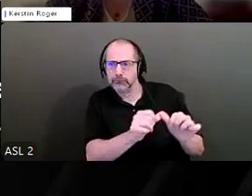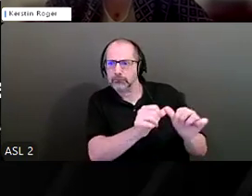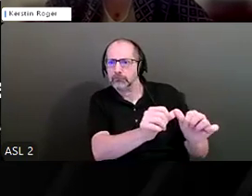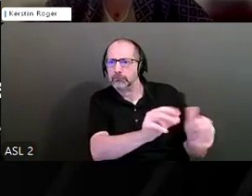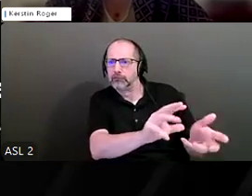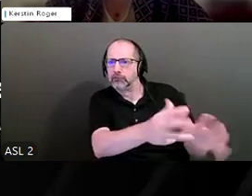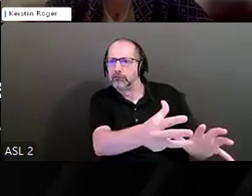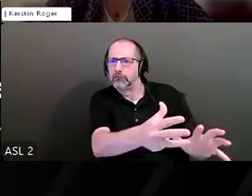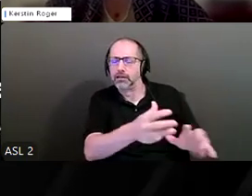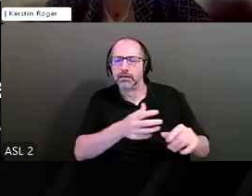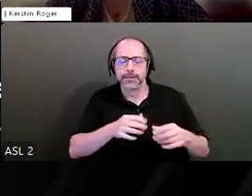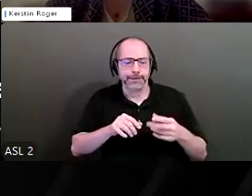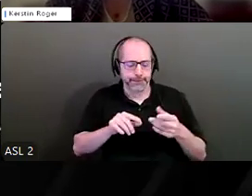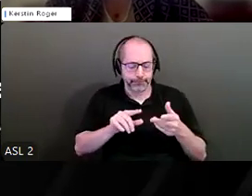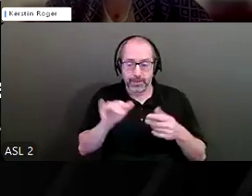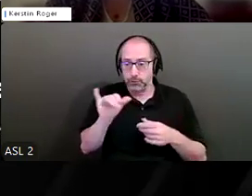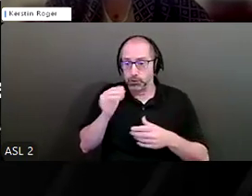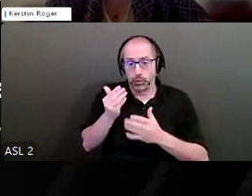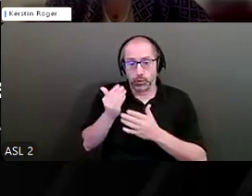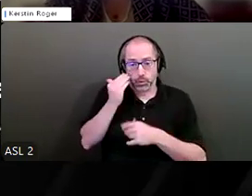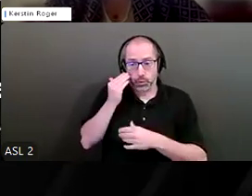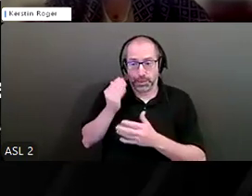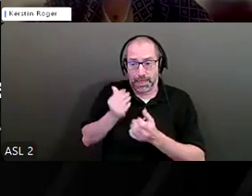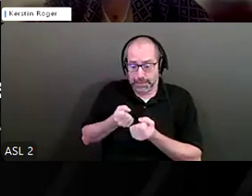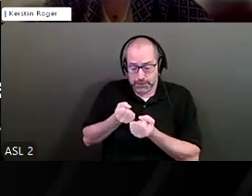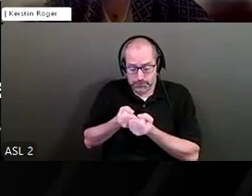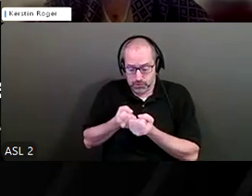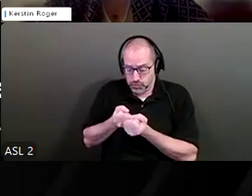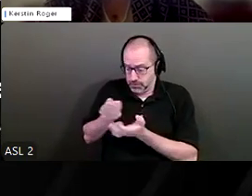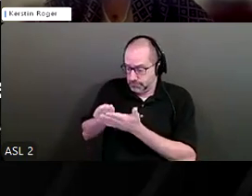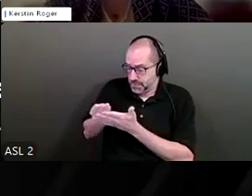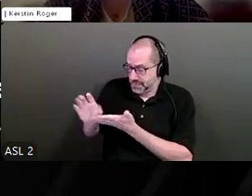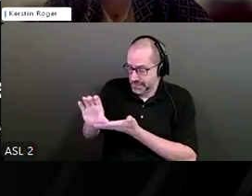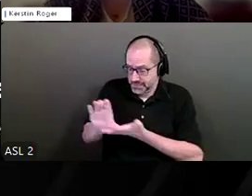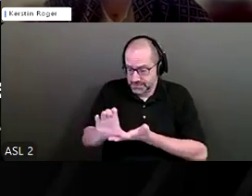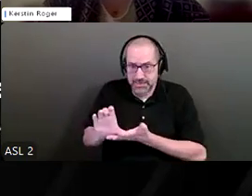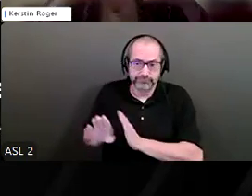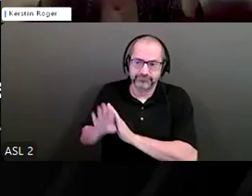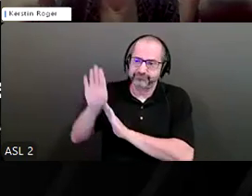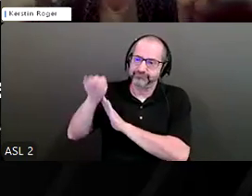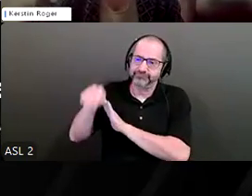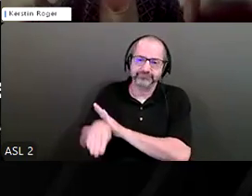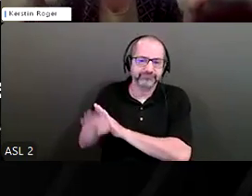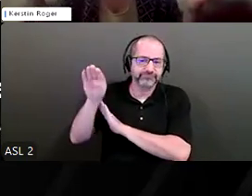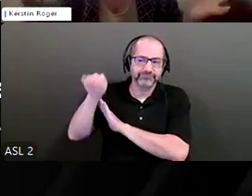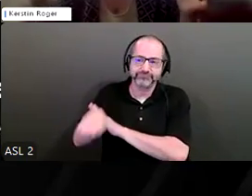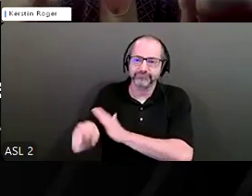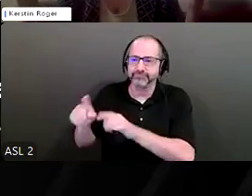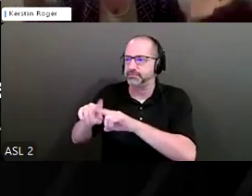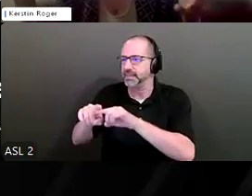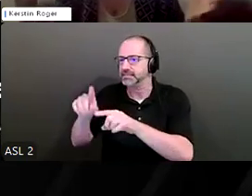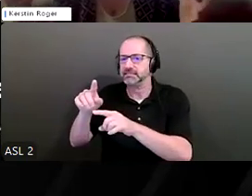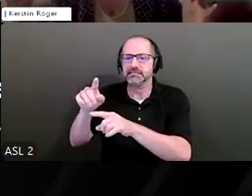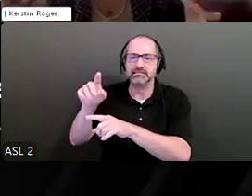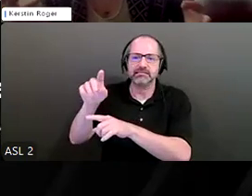that the funding for this kind of a resource comes and goes. It depends on funding in the system, funding in social services,